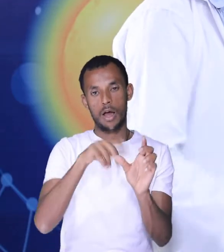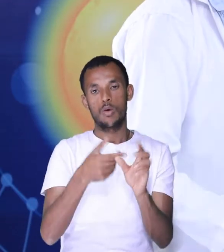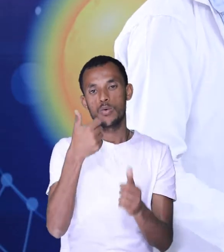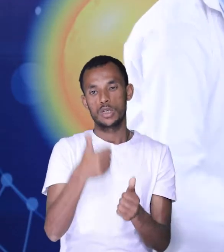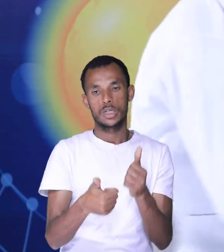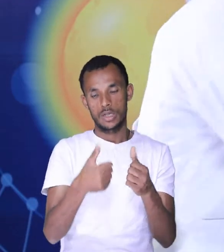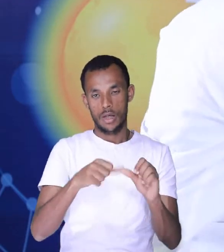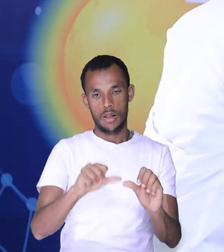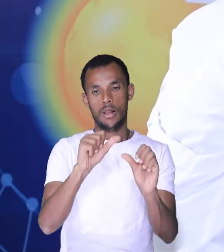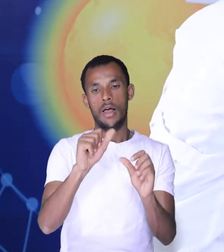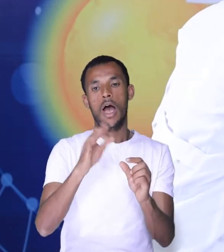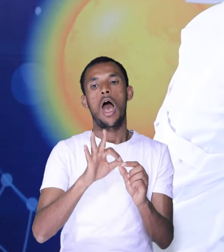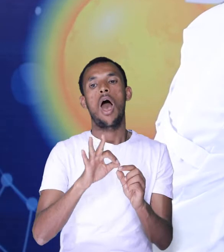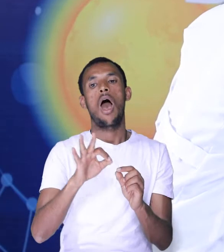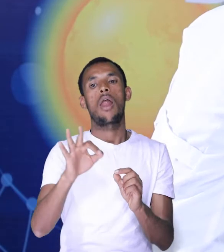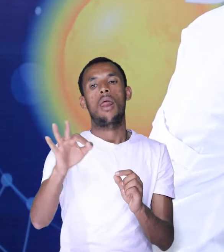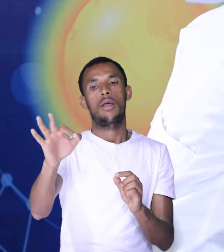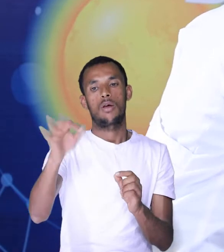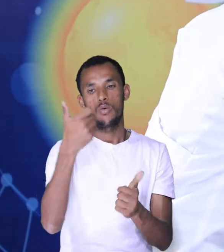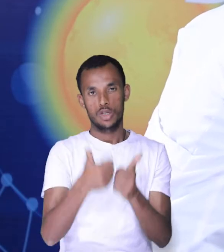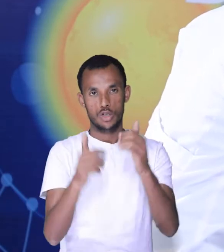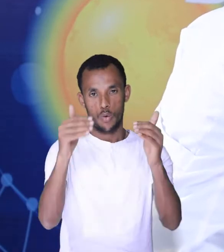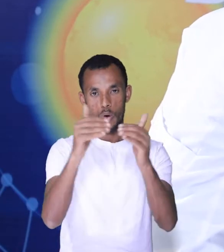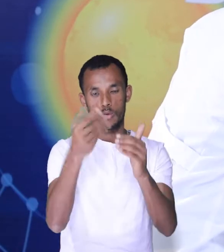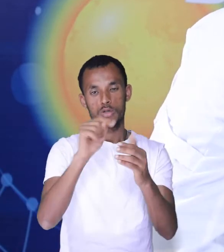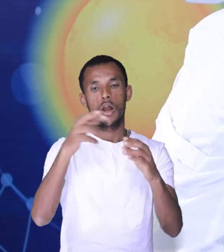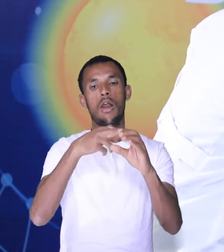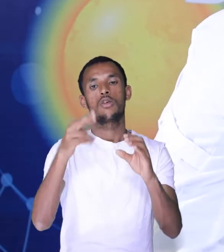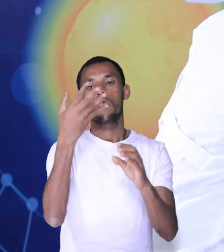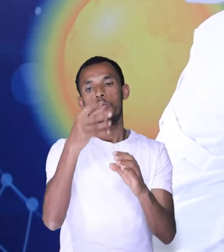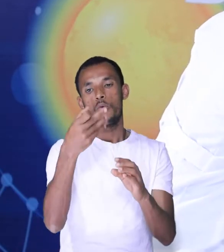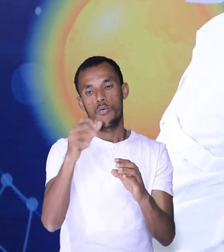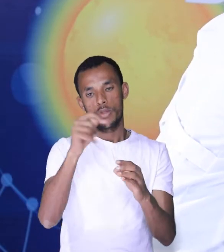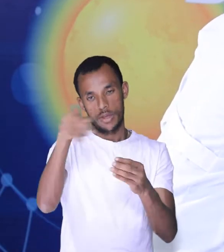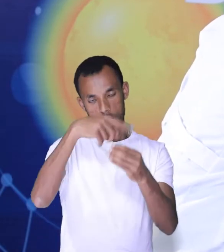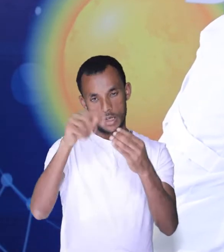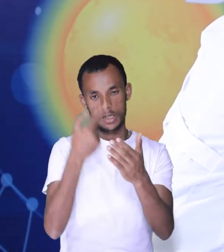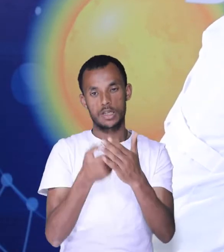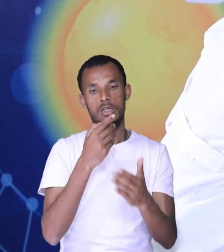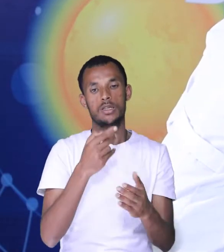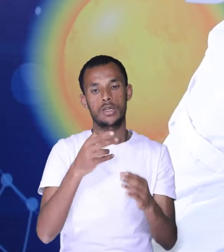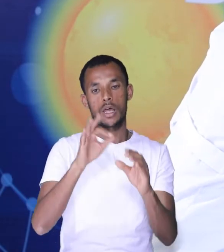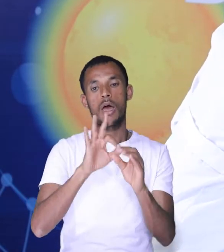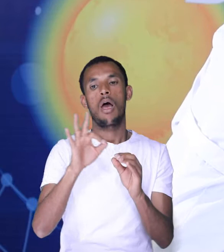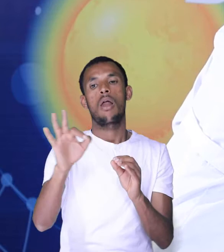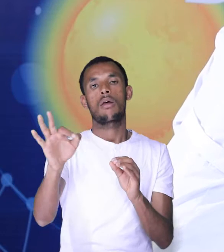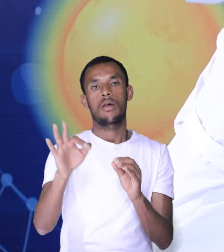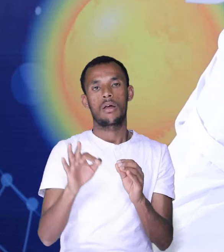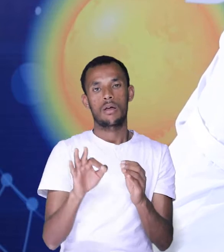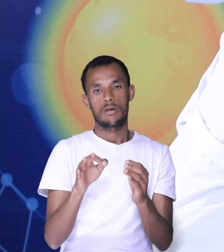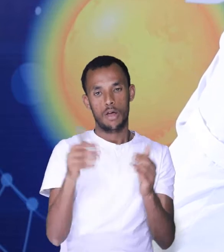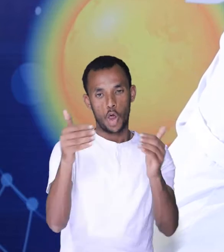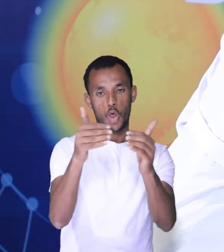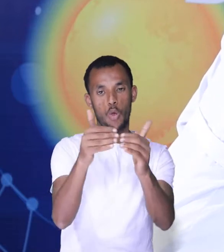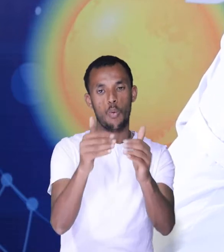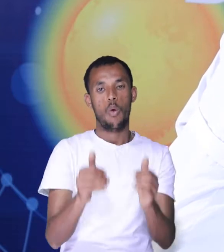subtended by an arc which is equal to the radius of a circle. This arc is